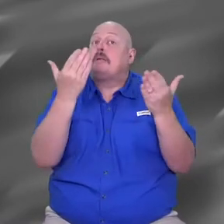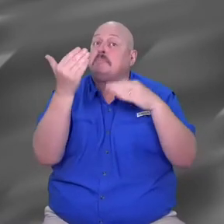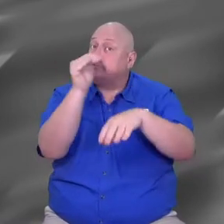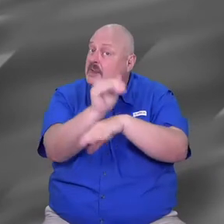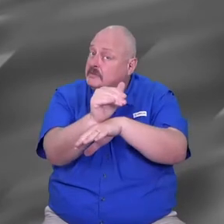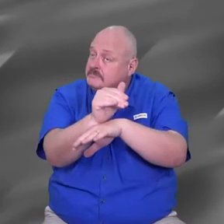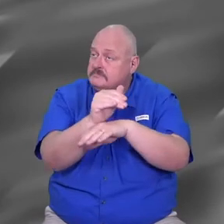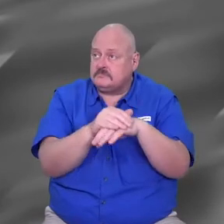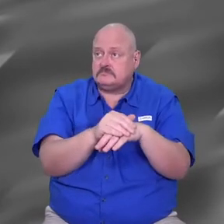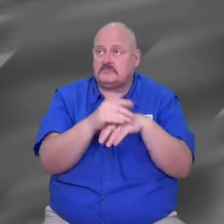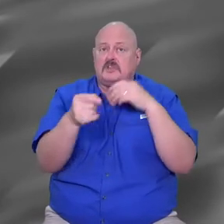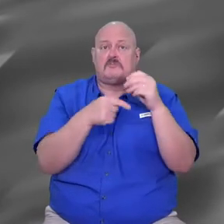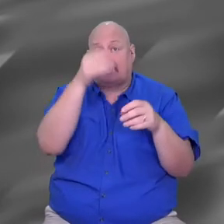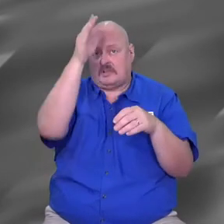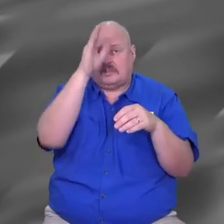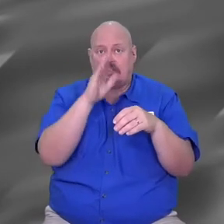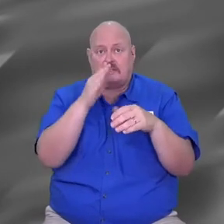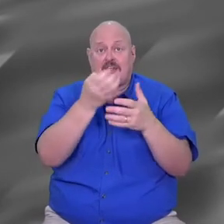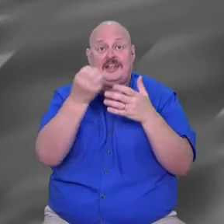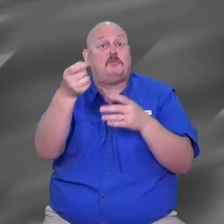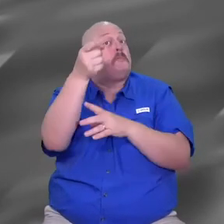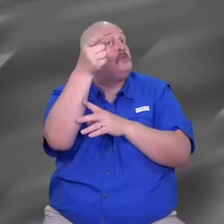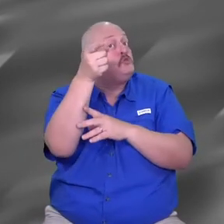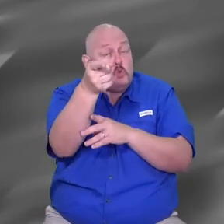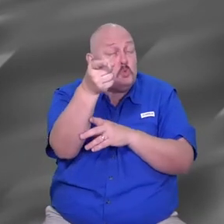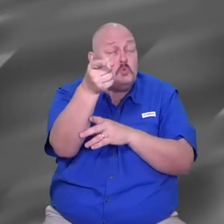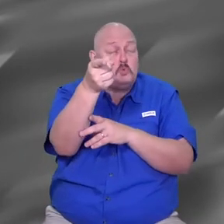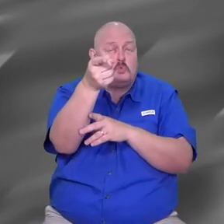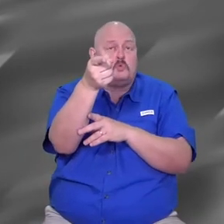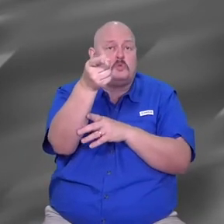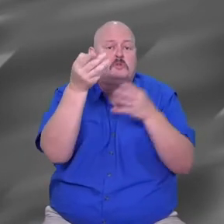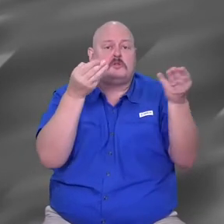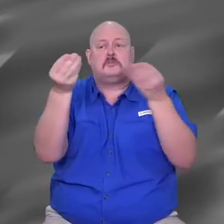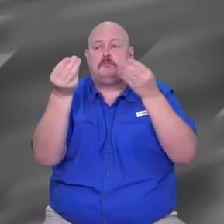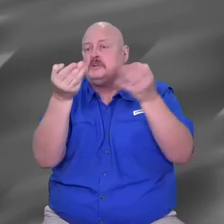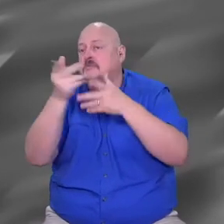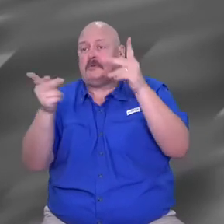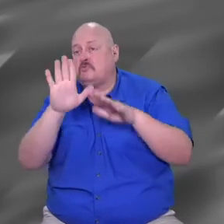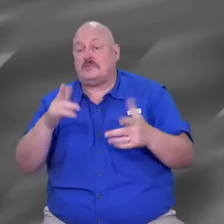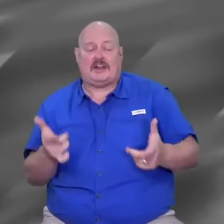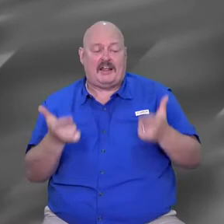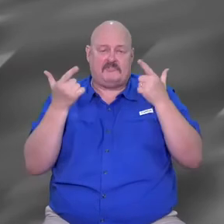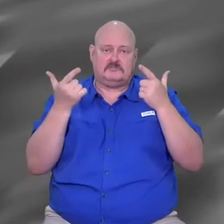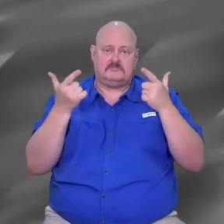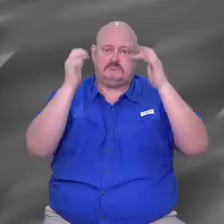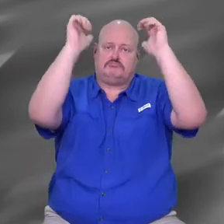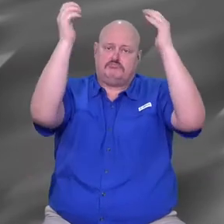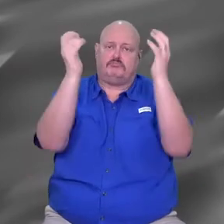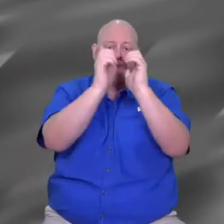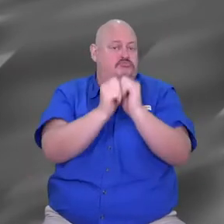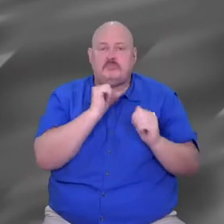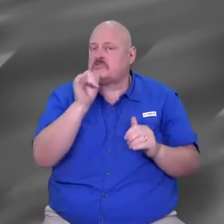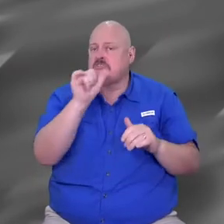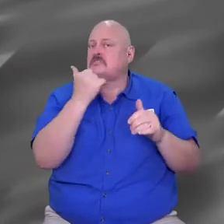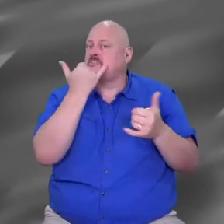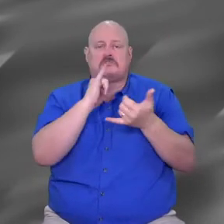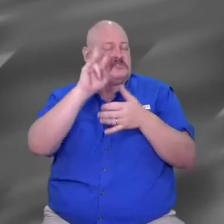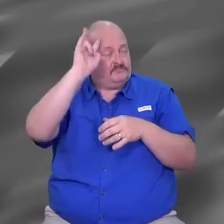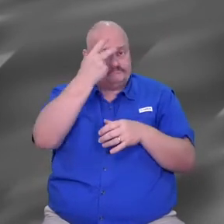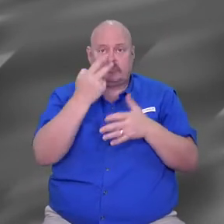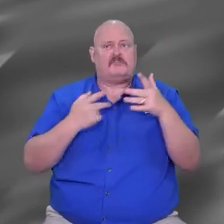tonight it's about God equipping you to minister to people whose lives are falling apart. Now, don't get me wrong.